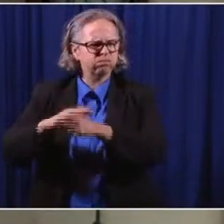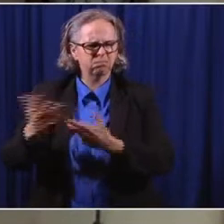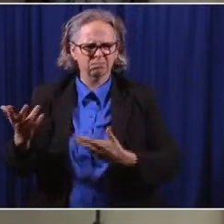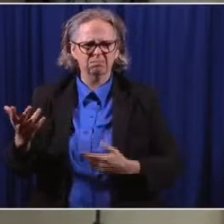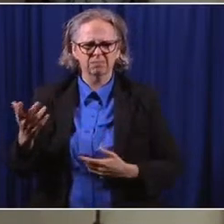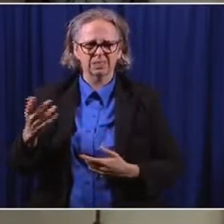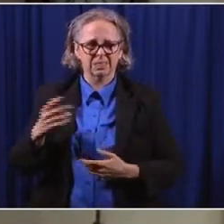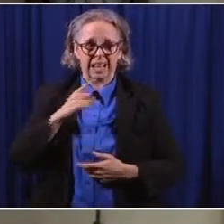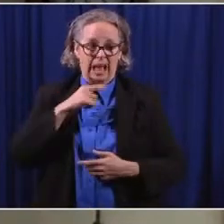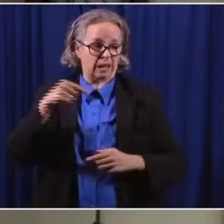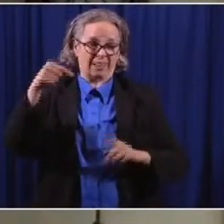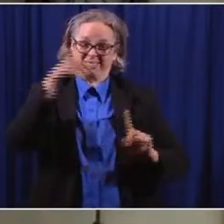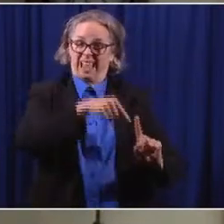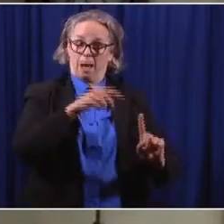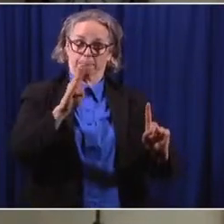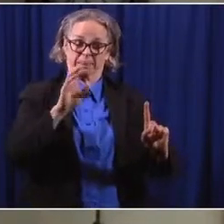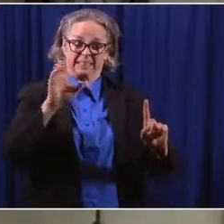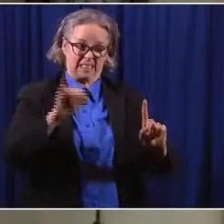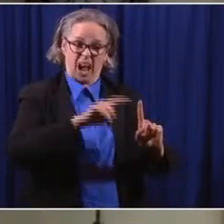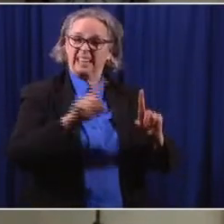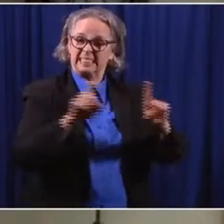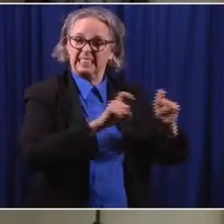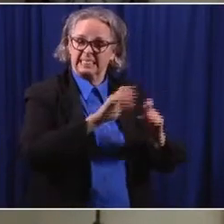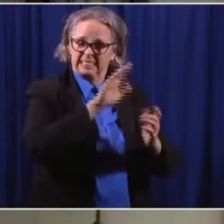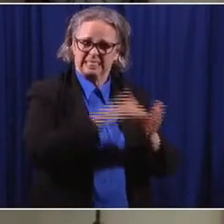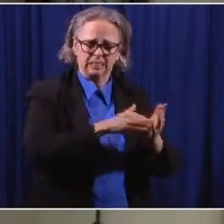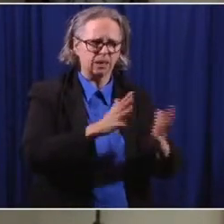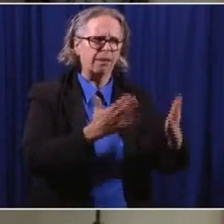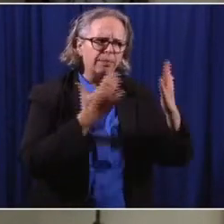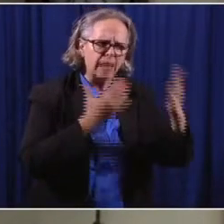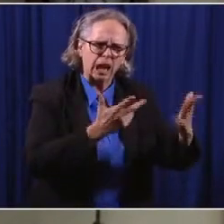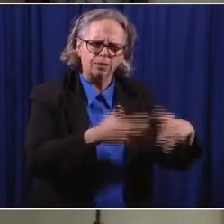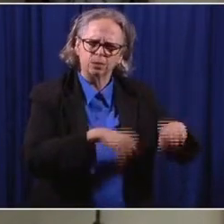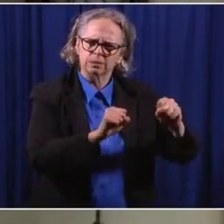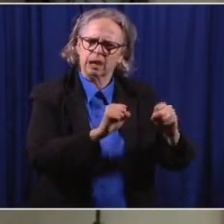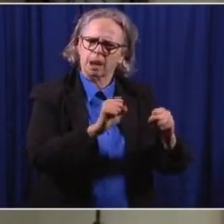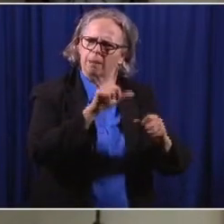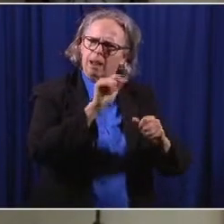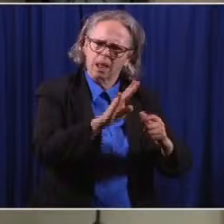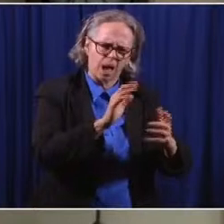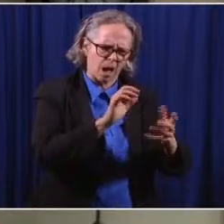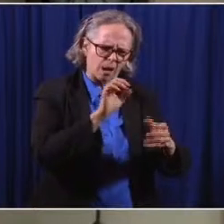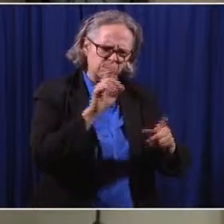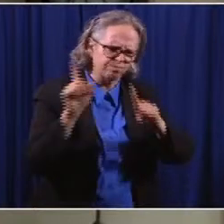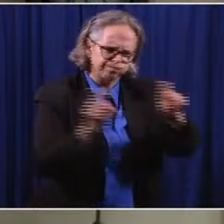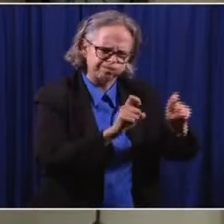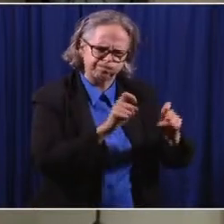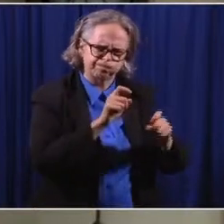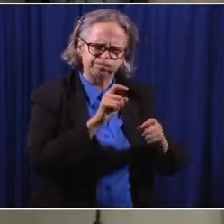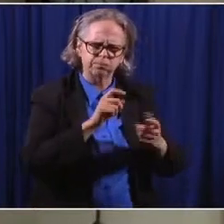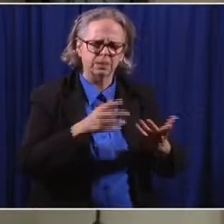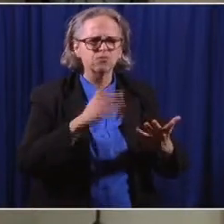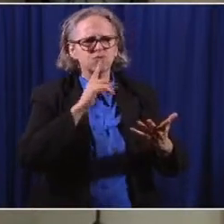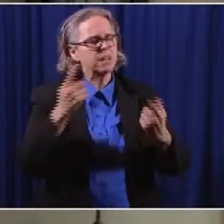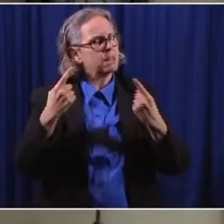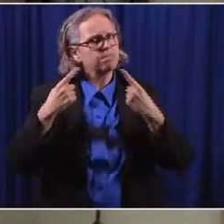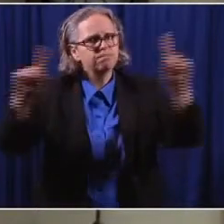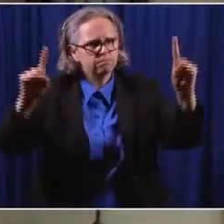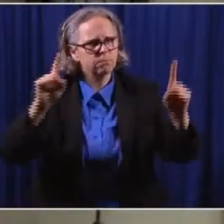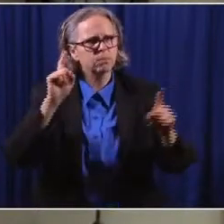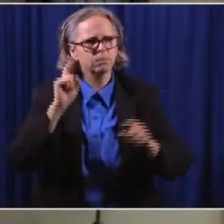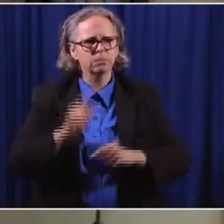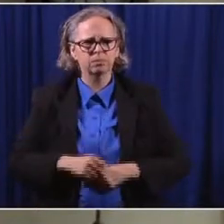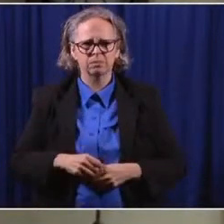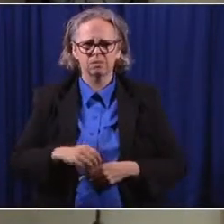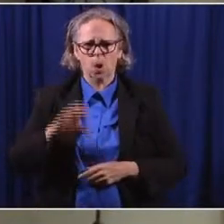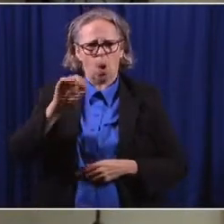involved in this. This is truly an amazing, amazing feat. Ohio really leads the